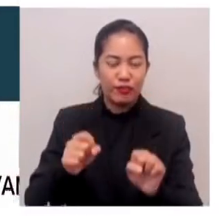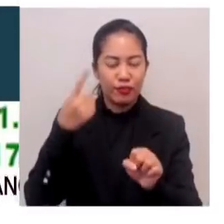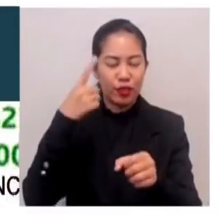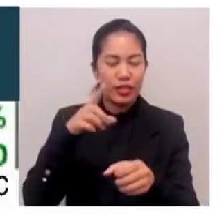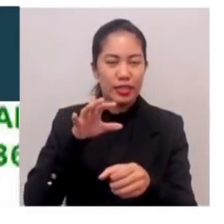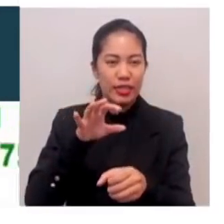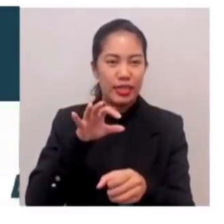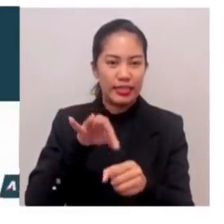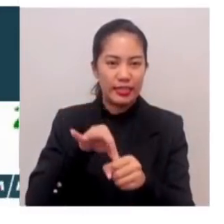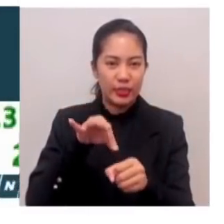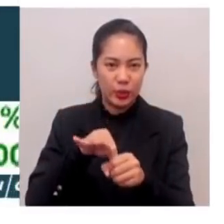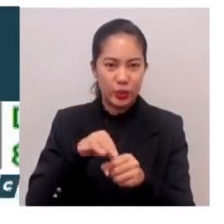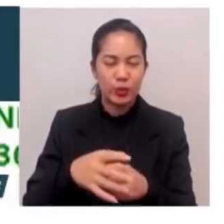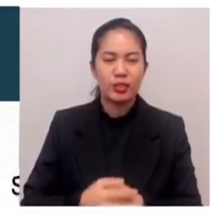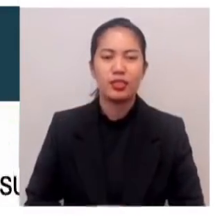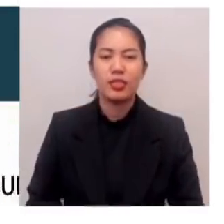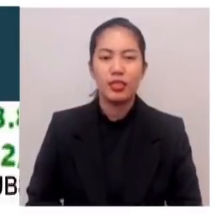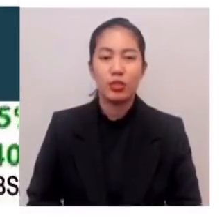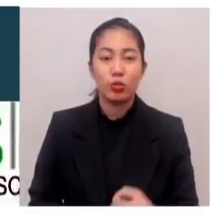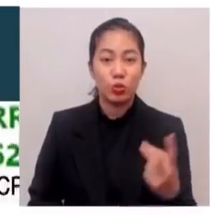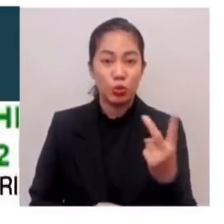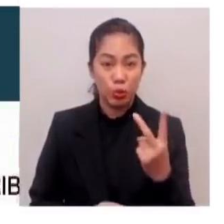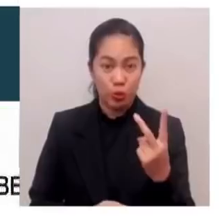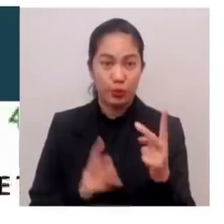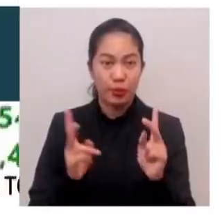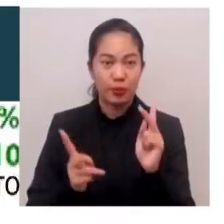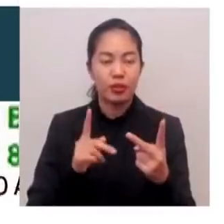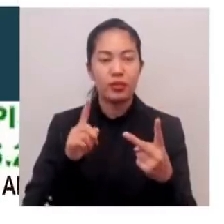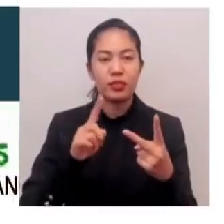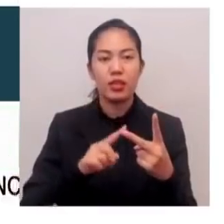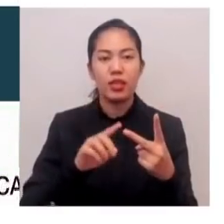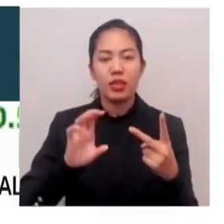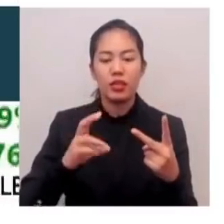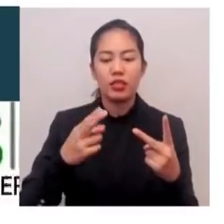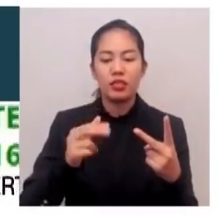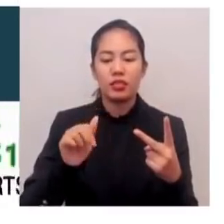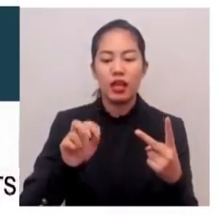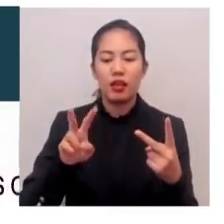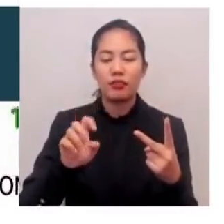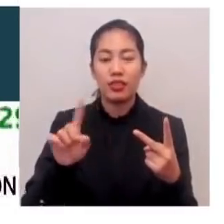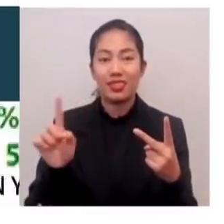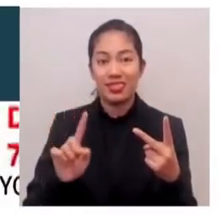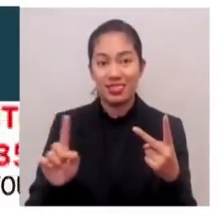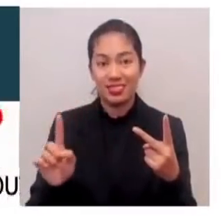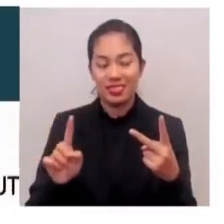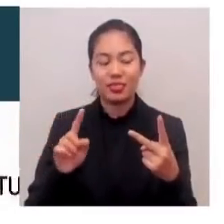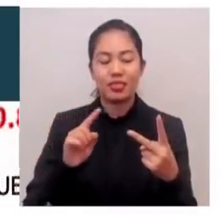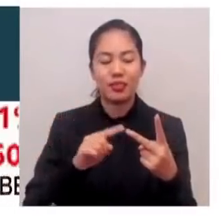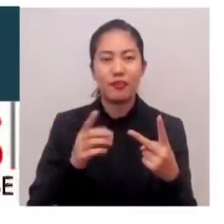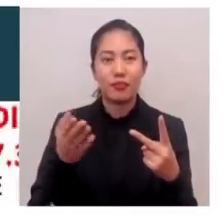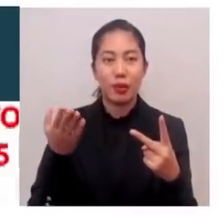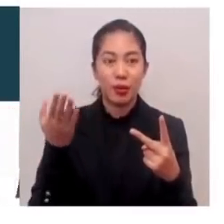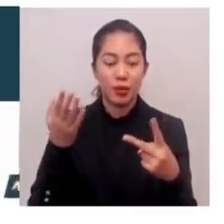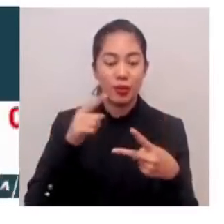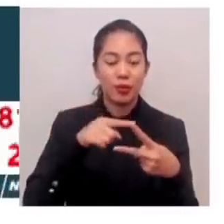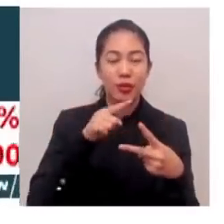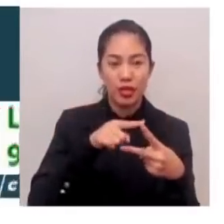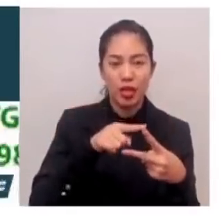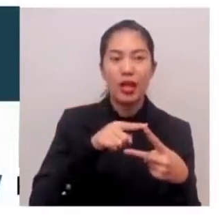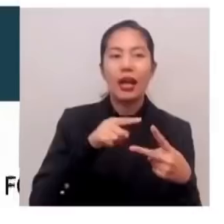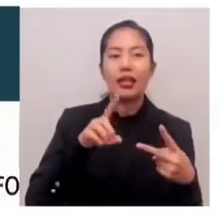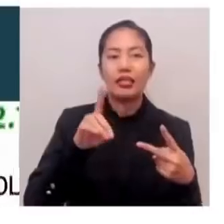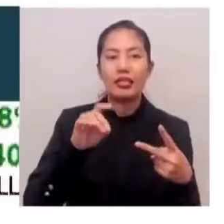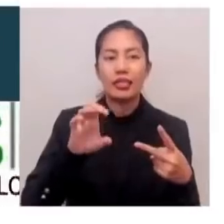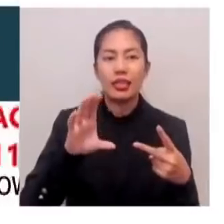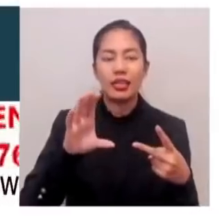talking about two personalities here, Cesar Chavez's former chief of staff and also former Vice President Noli De Castro. But some